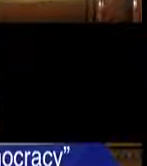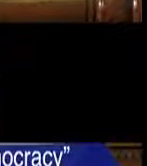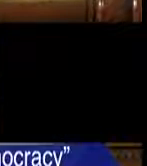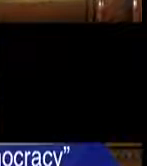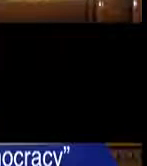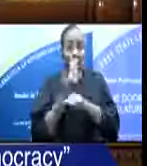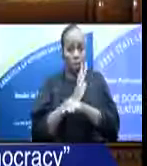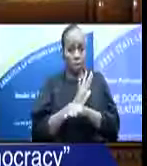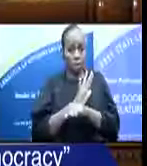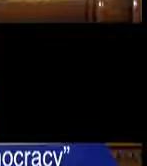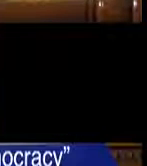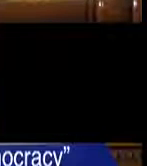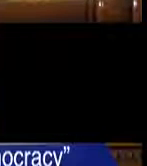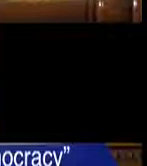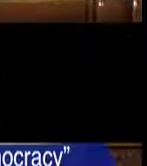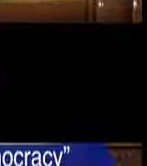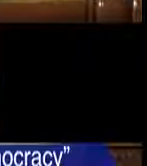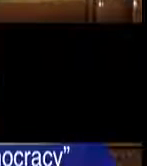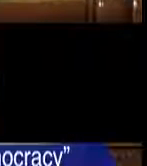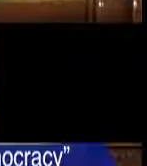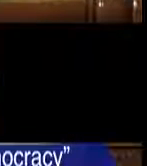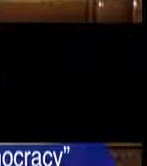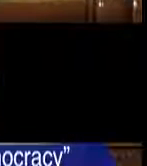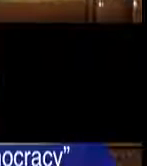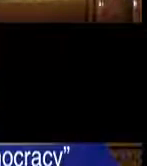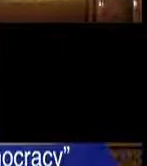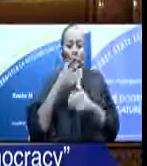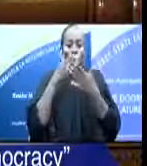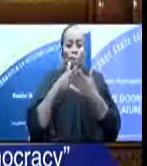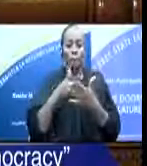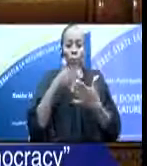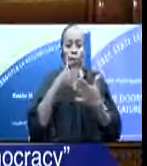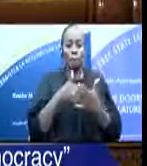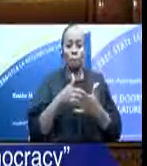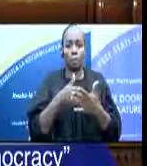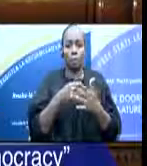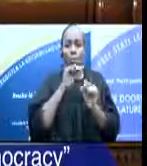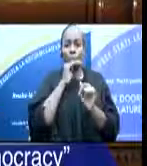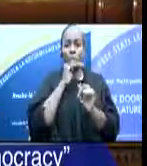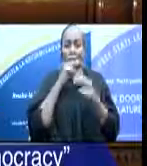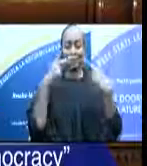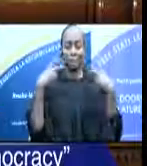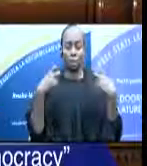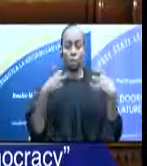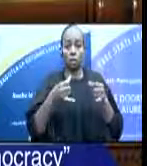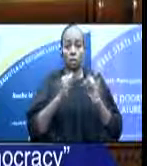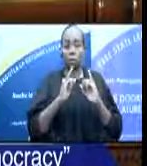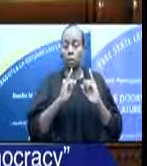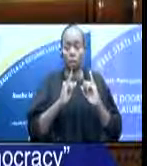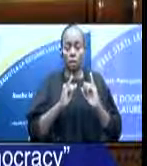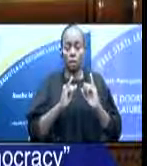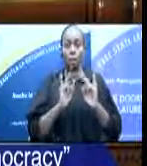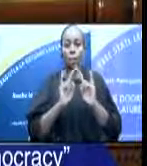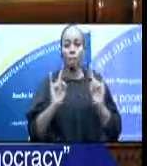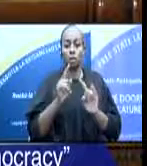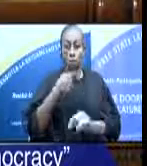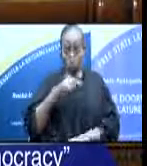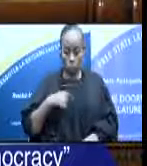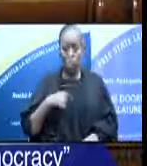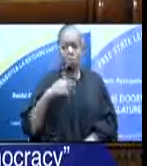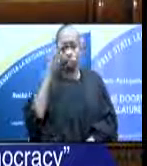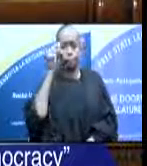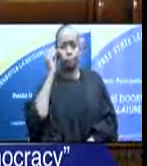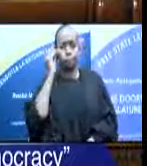Speaker, do not think that by using the word hiccup, that we are not taking the stress point seriously. Yes, we do take